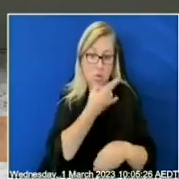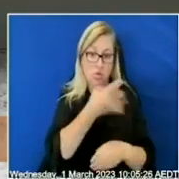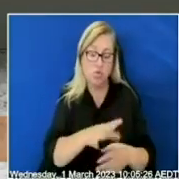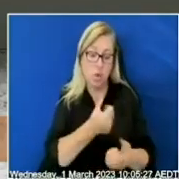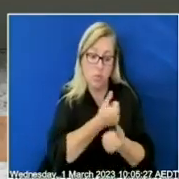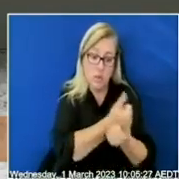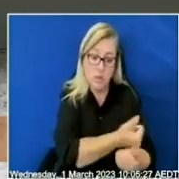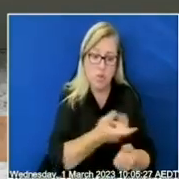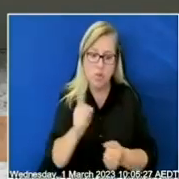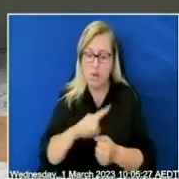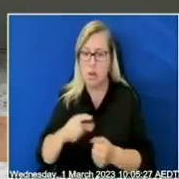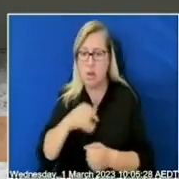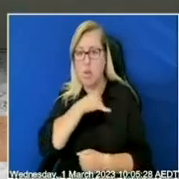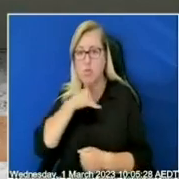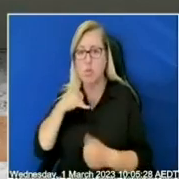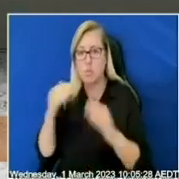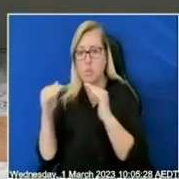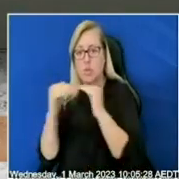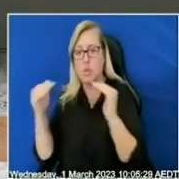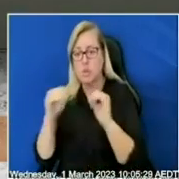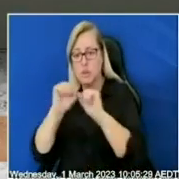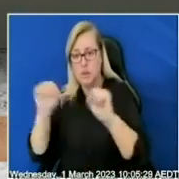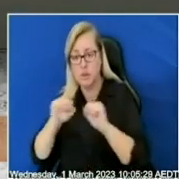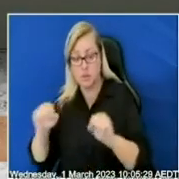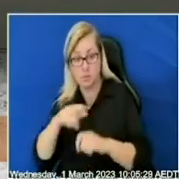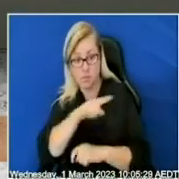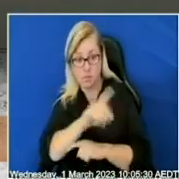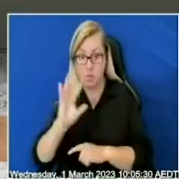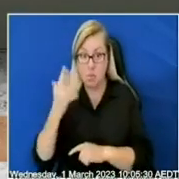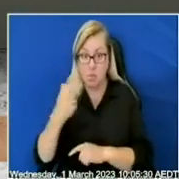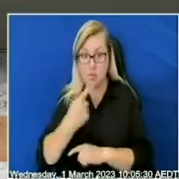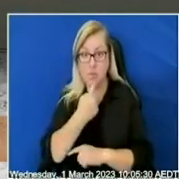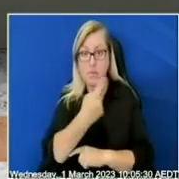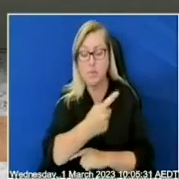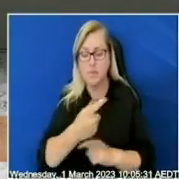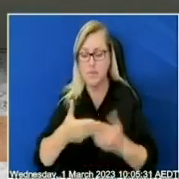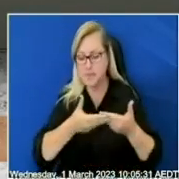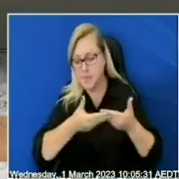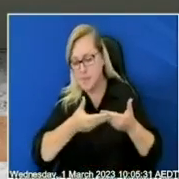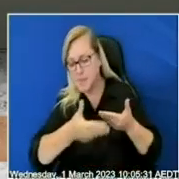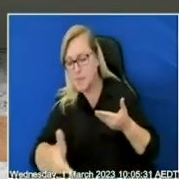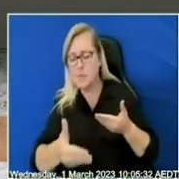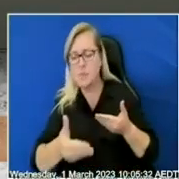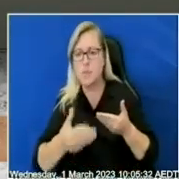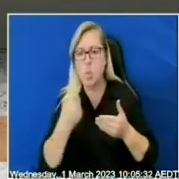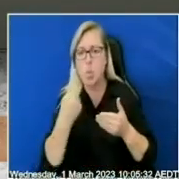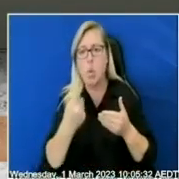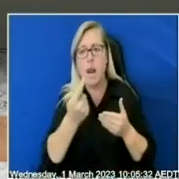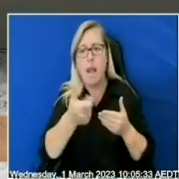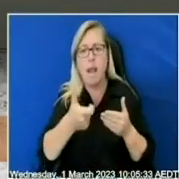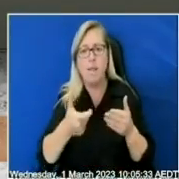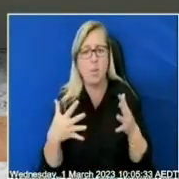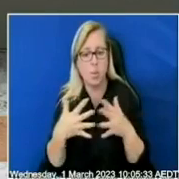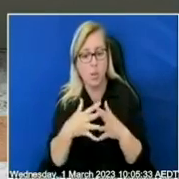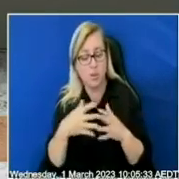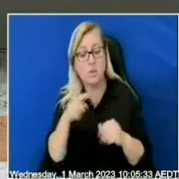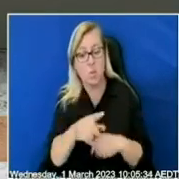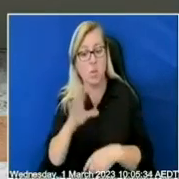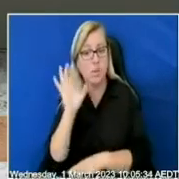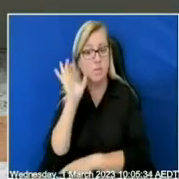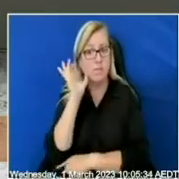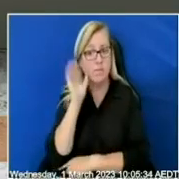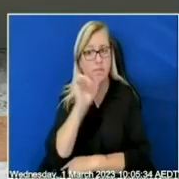noted, Chair, over the next week and a half, our focus is on hearing the personal stories and truth of First